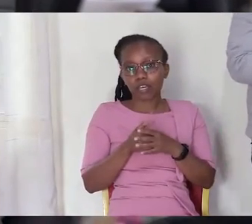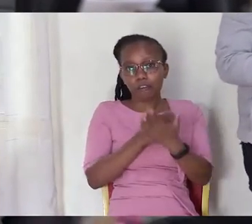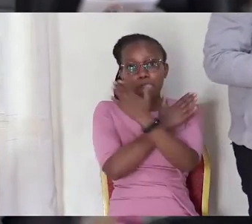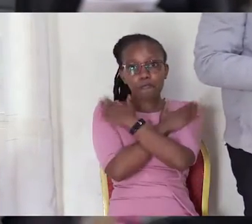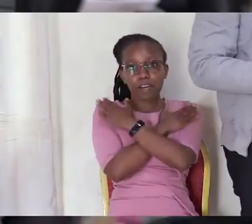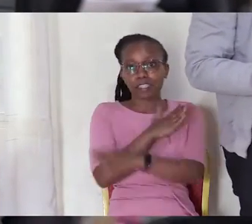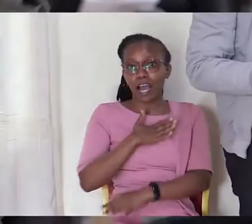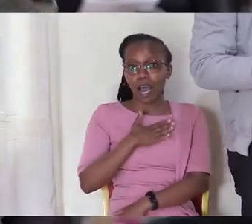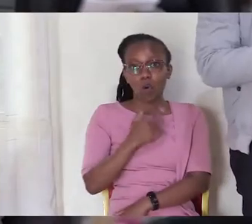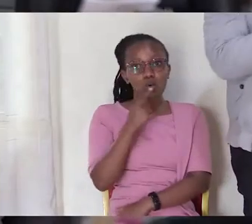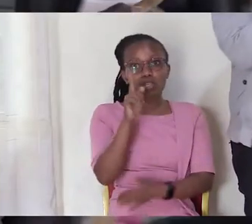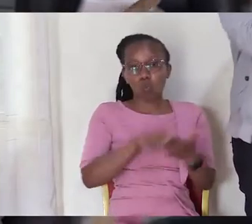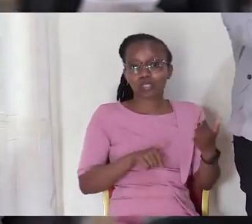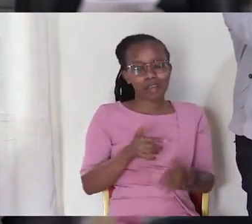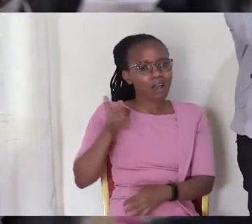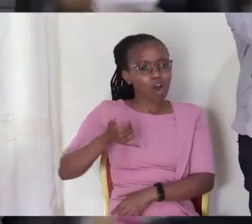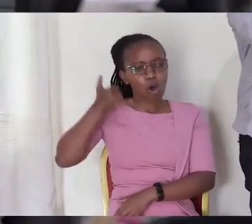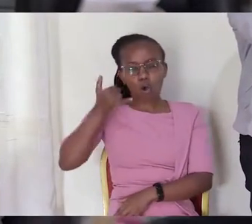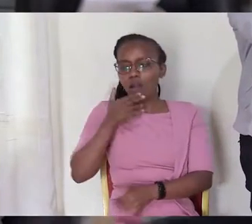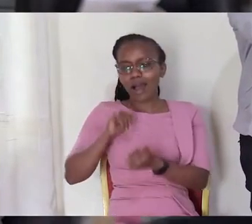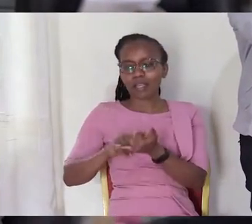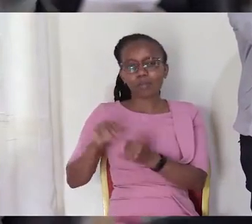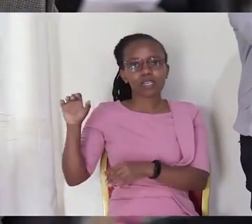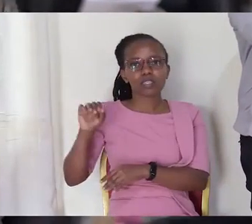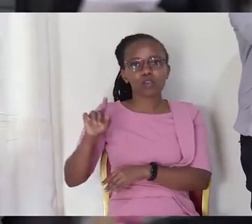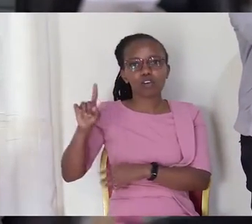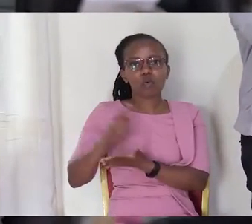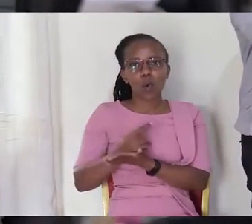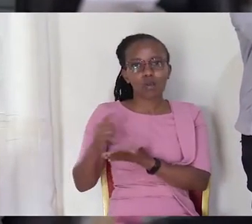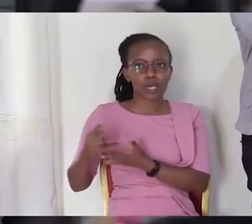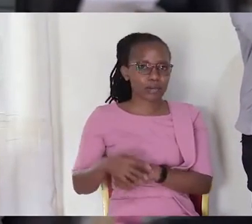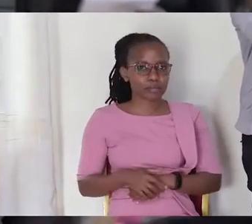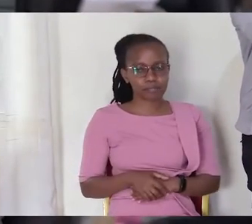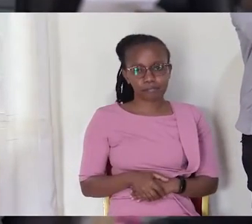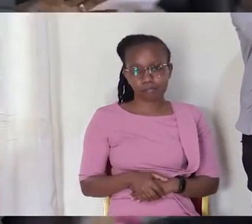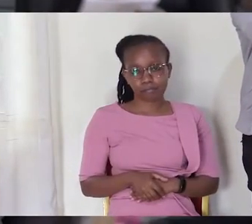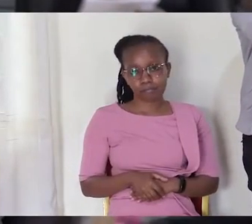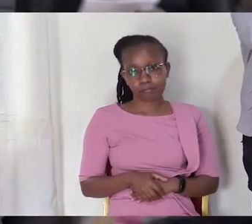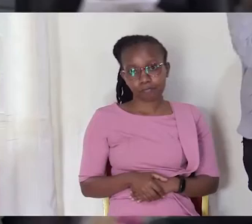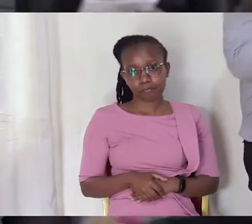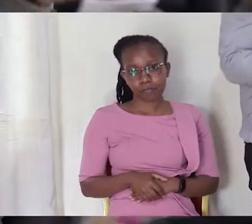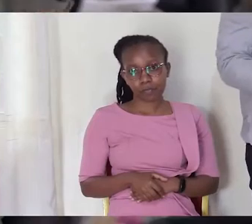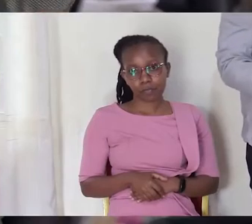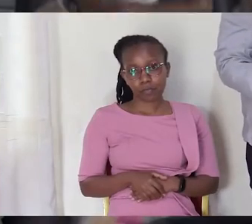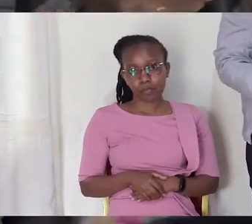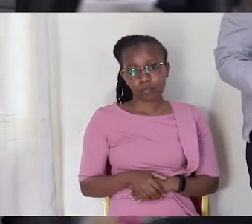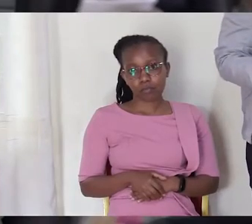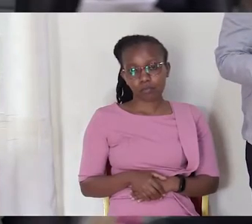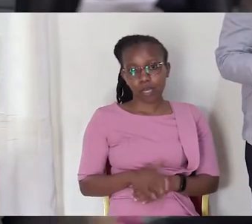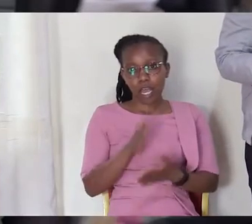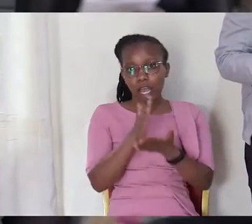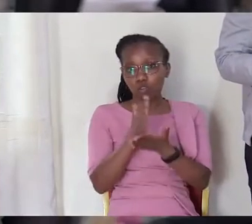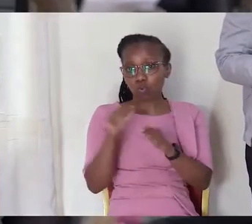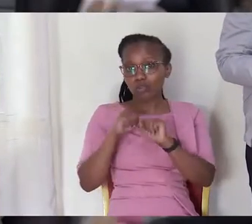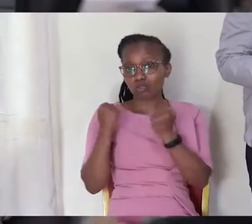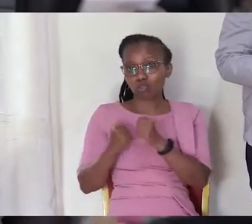colleagues said she's not going to call her husband for the next 1 week. It was that bad. And of course, we are covering that with also psychosocial support to